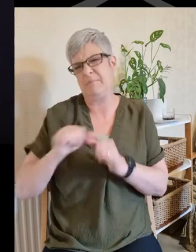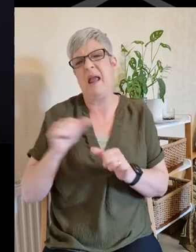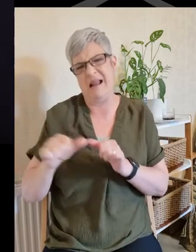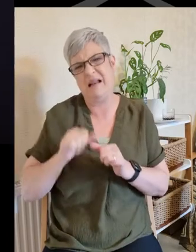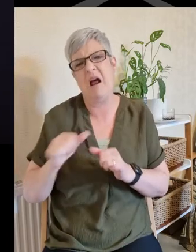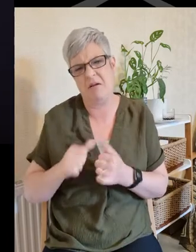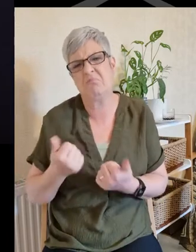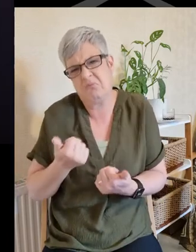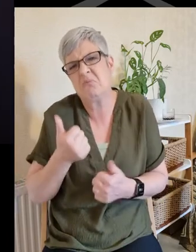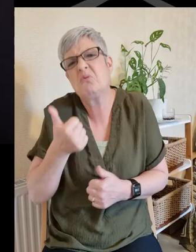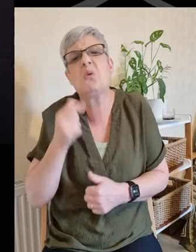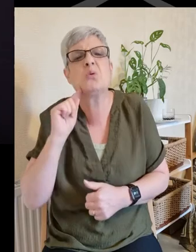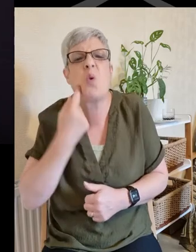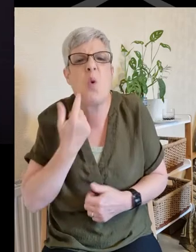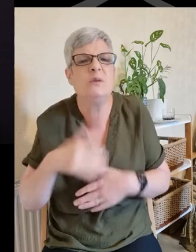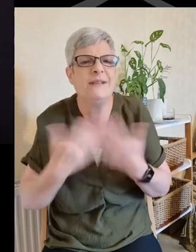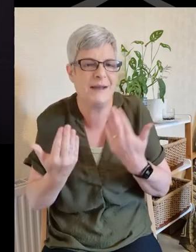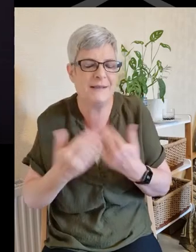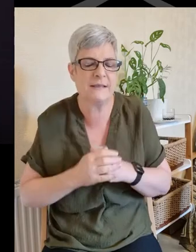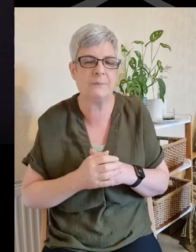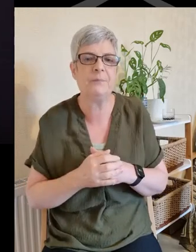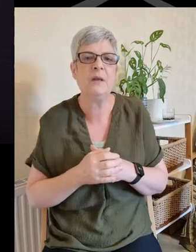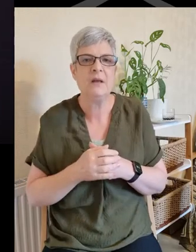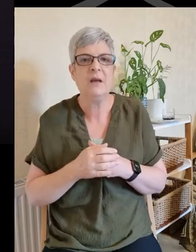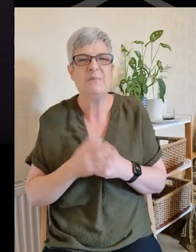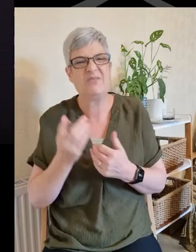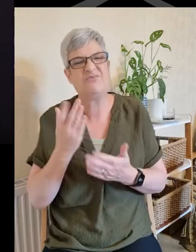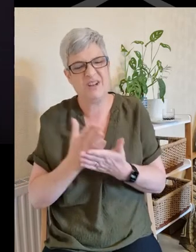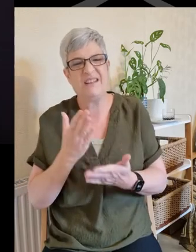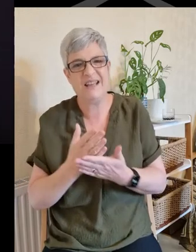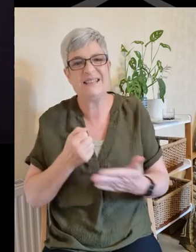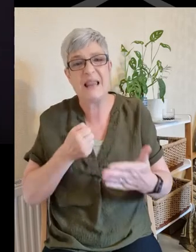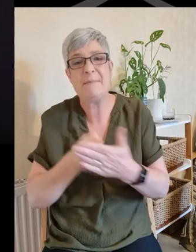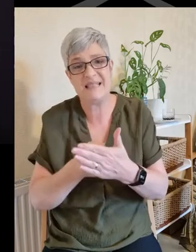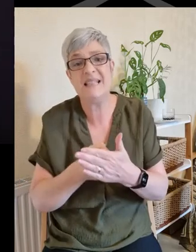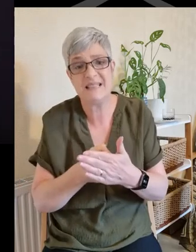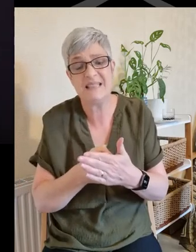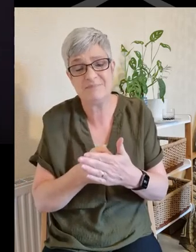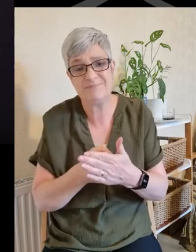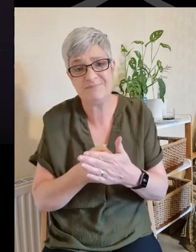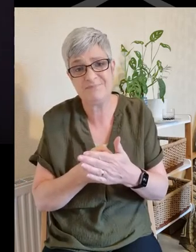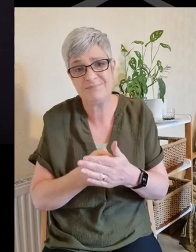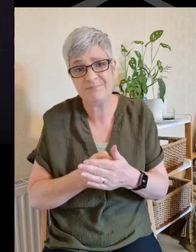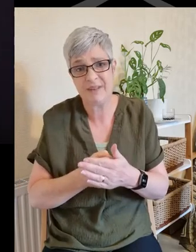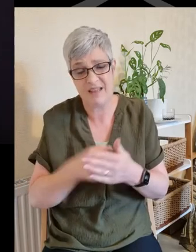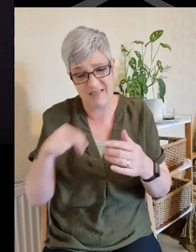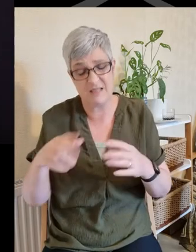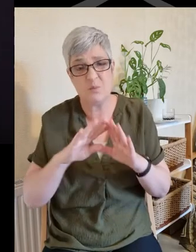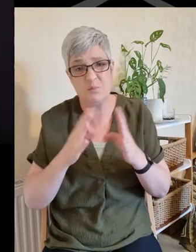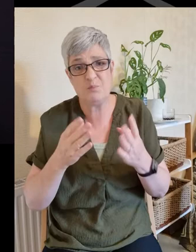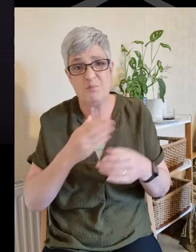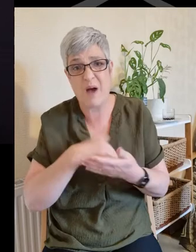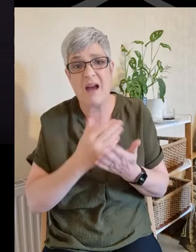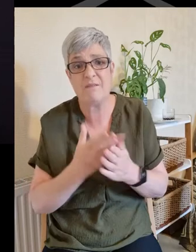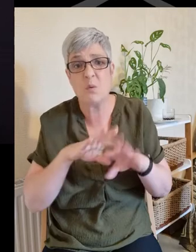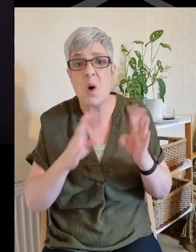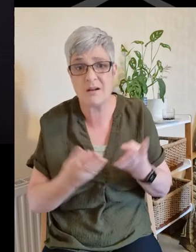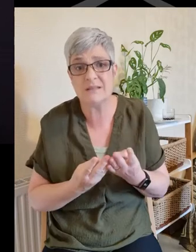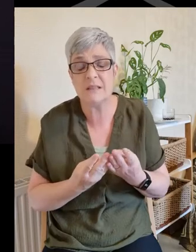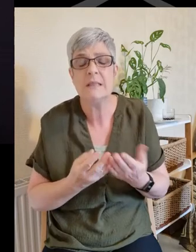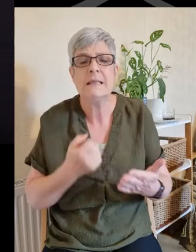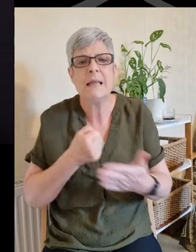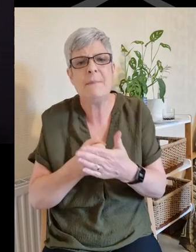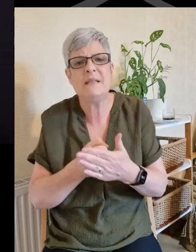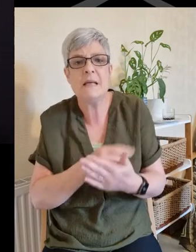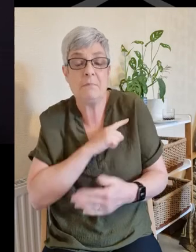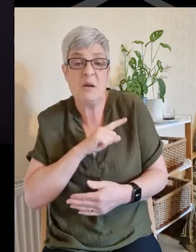Mostly what we do see is a limited perspective about what goes on in our part of the world, and a limited perspective in terms of